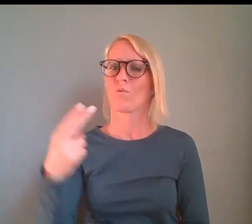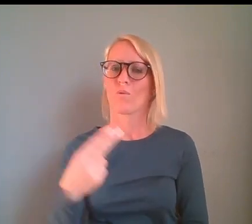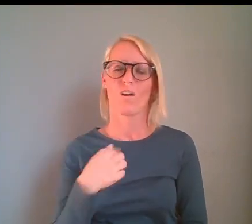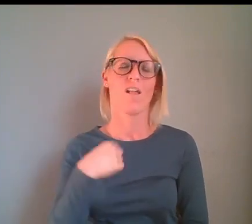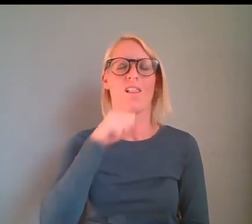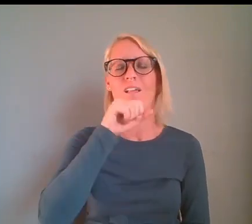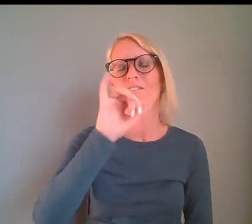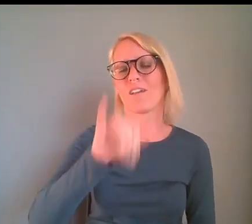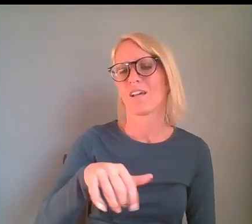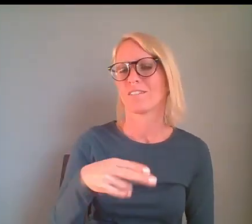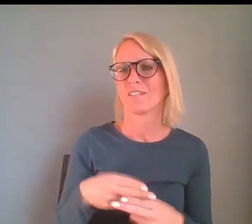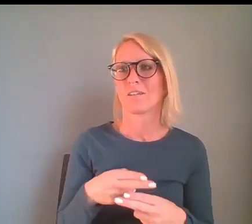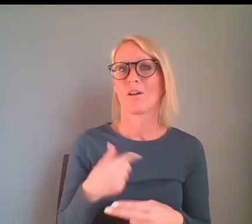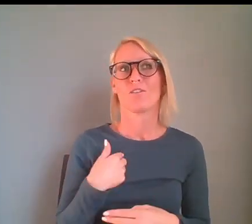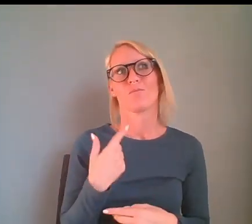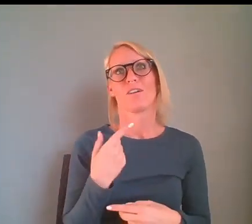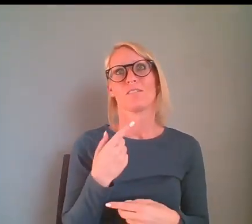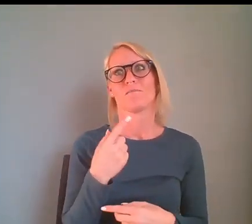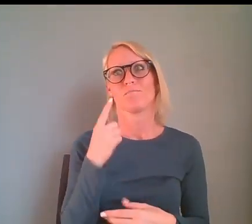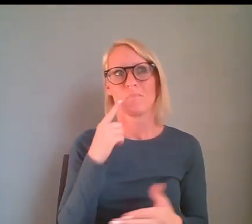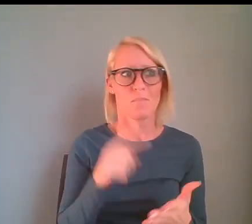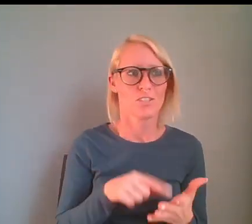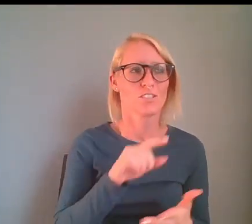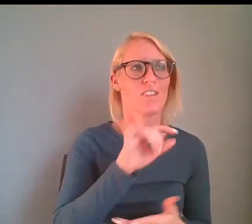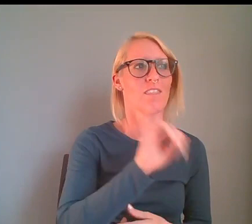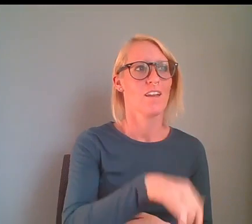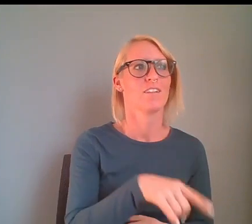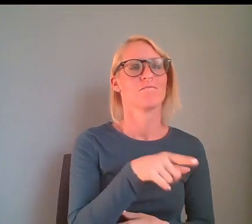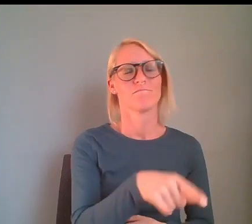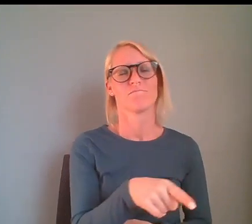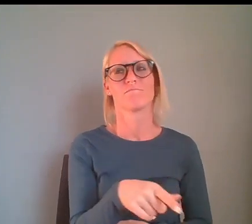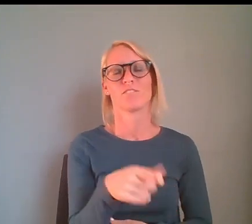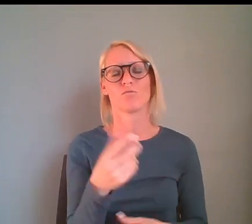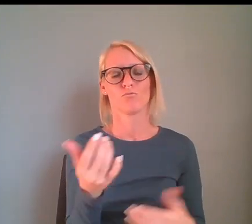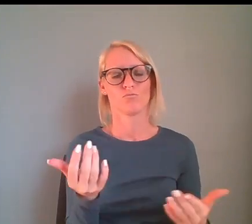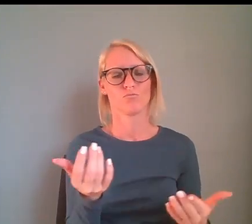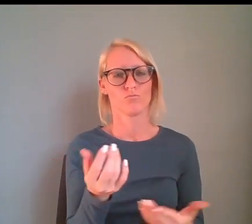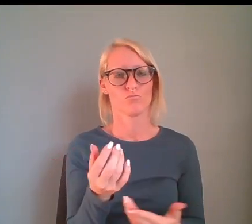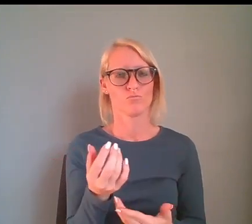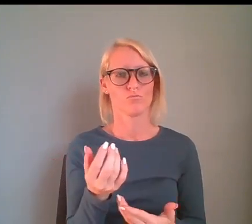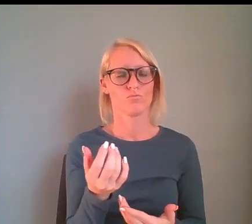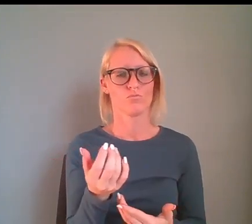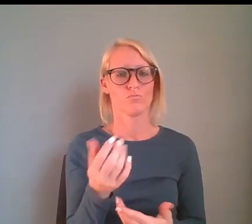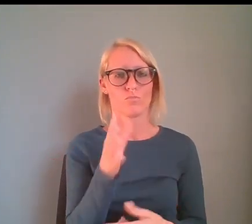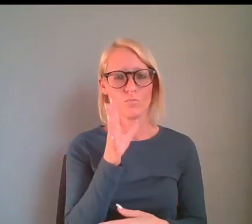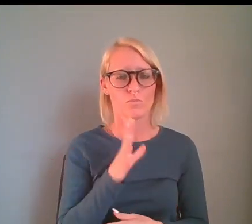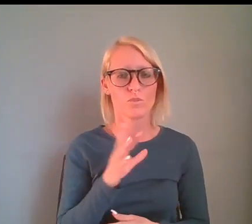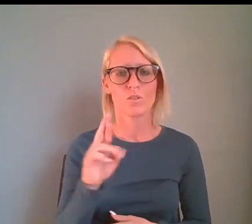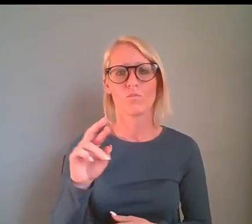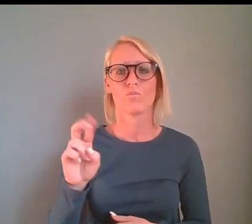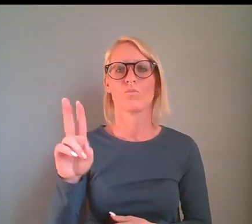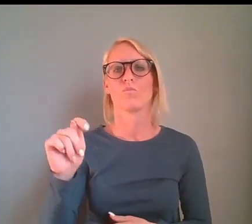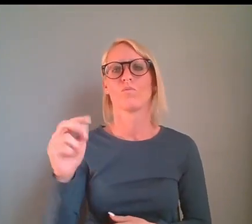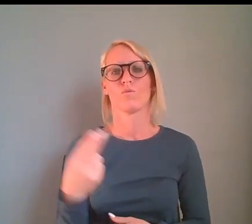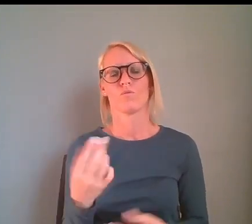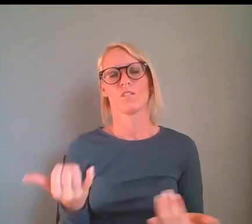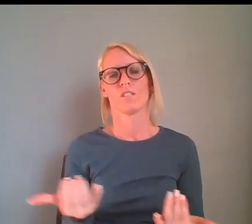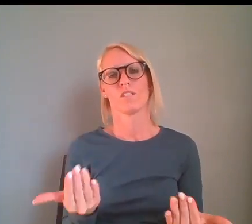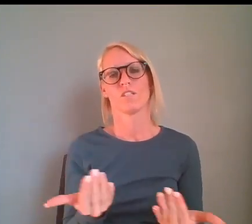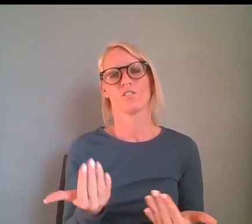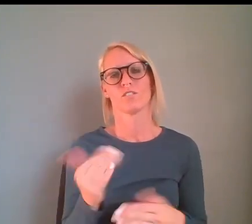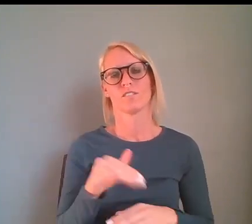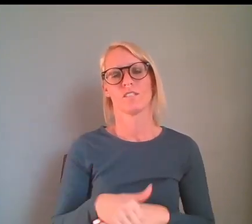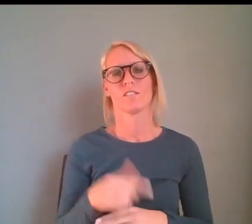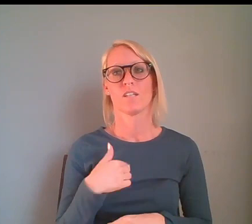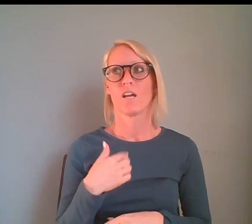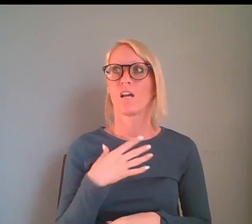to point that out because there is a Ruth here. But when I am drawing, I like to get as many lines as I can